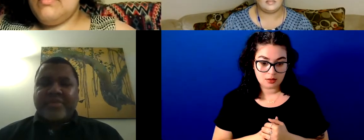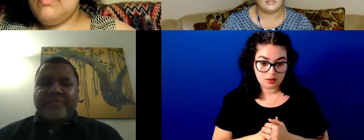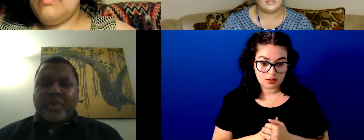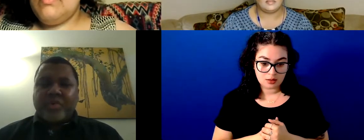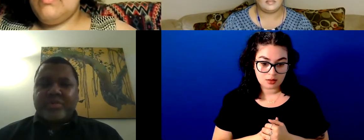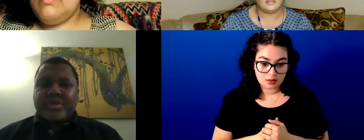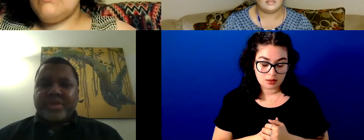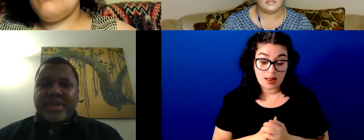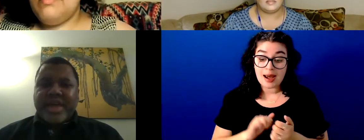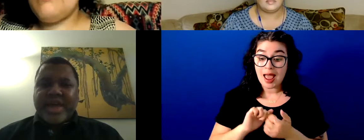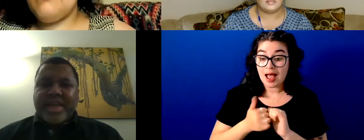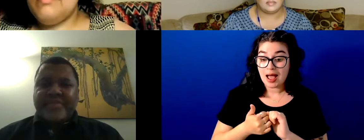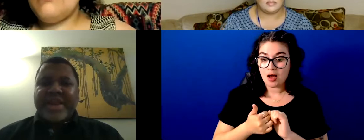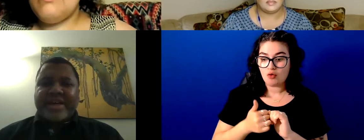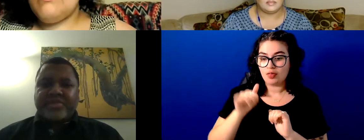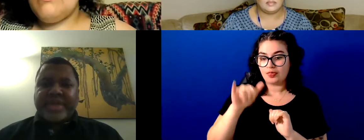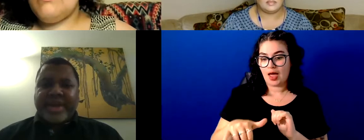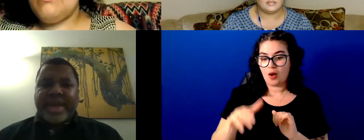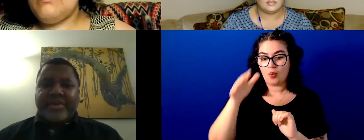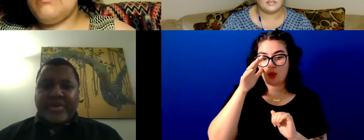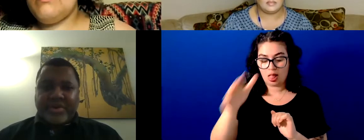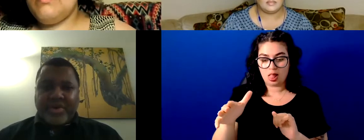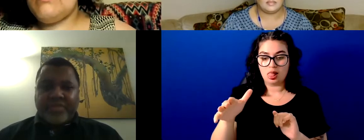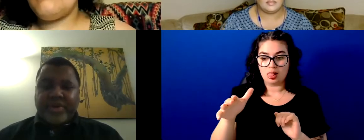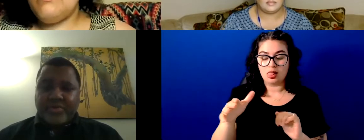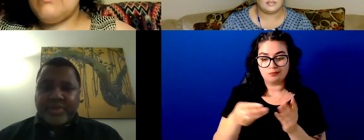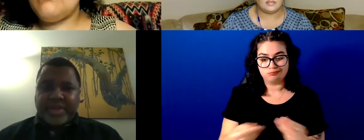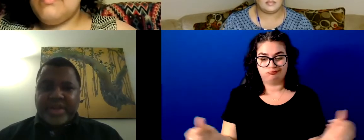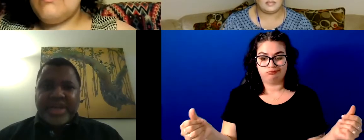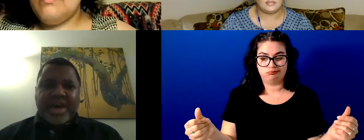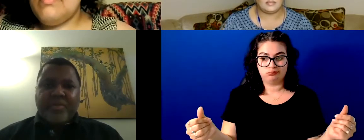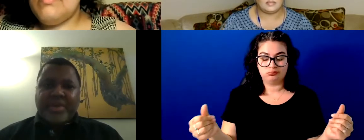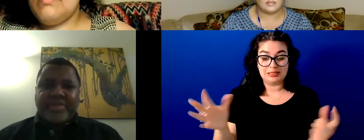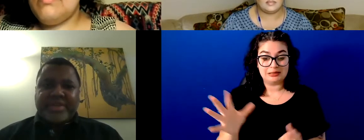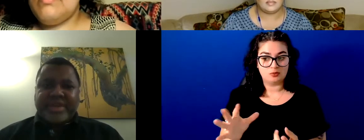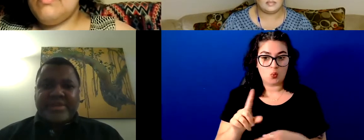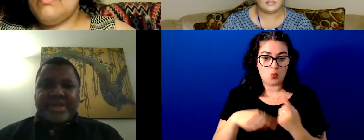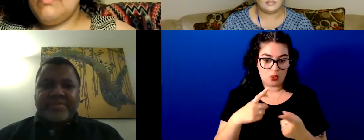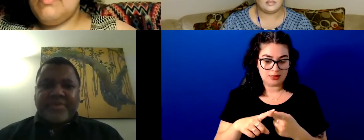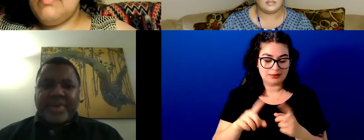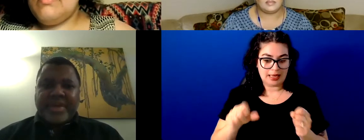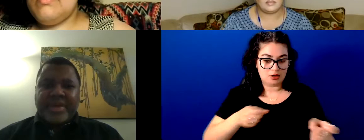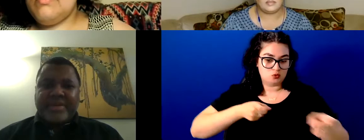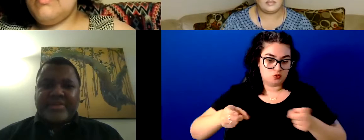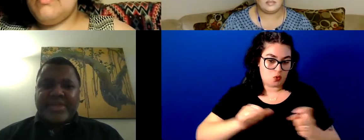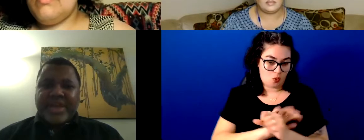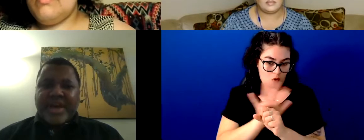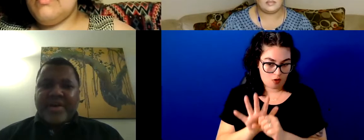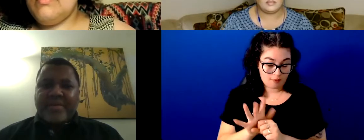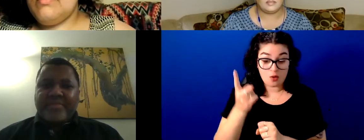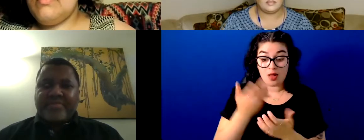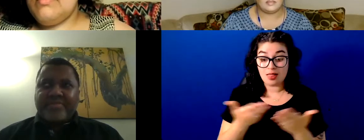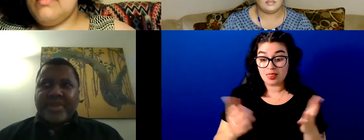will unfold, even as we get a handle on COVID, hopefully. One of the things that comes up for me is